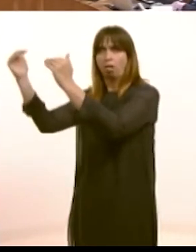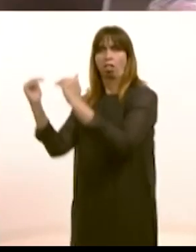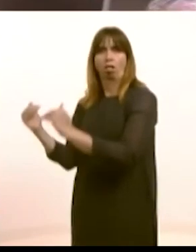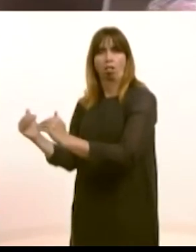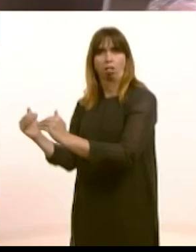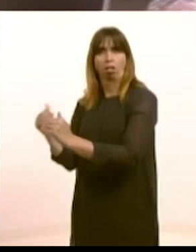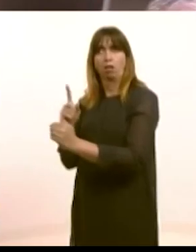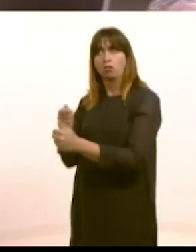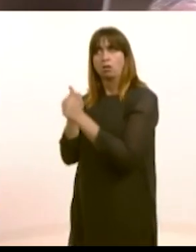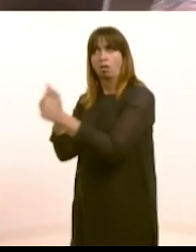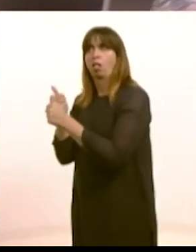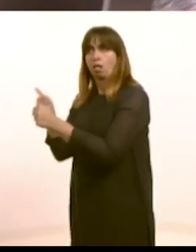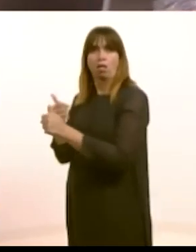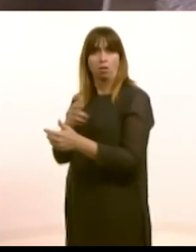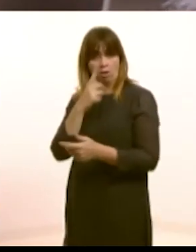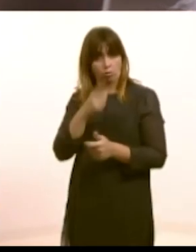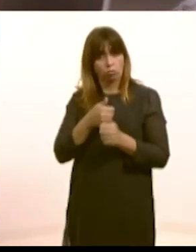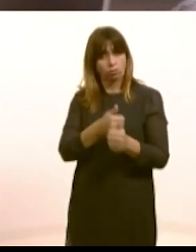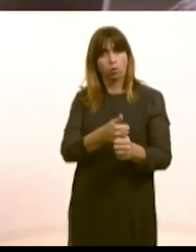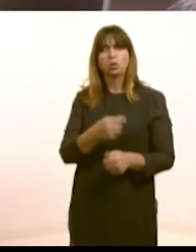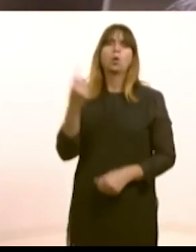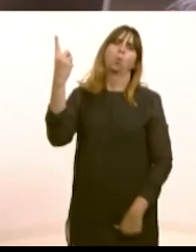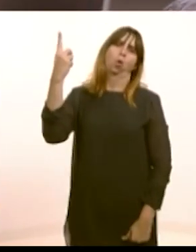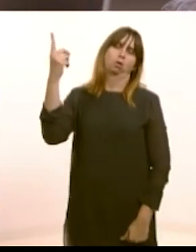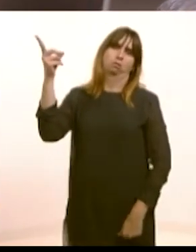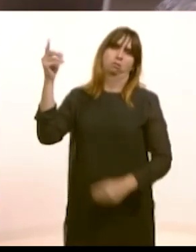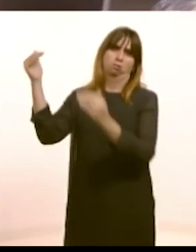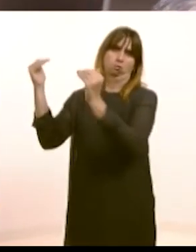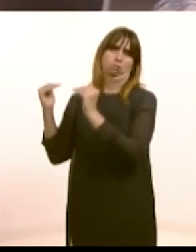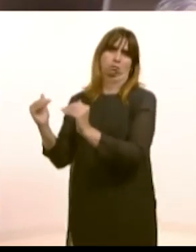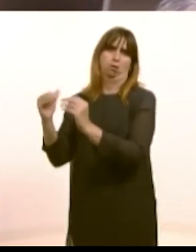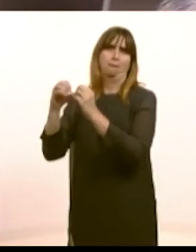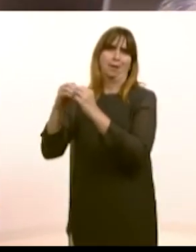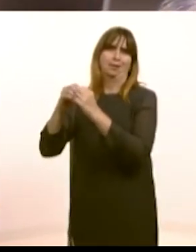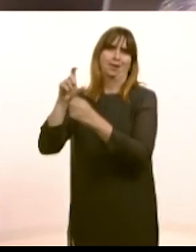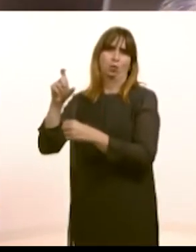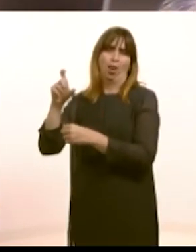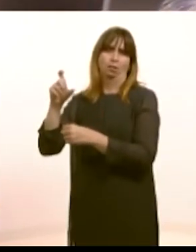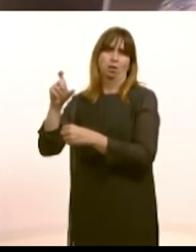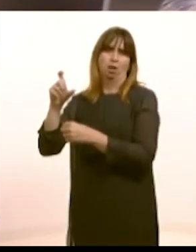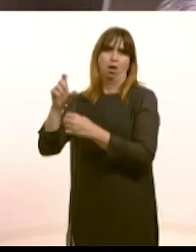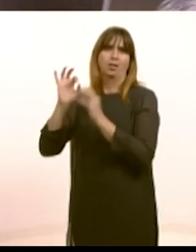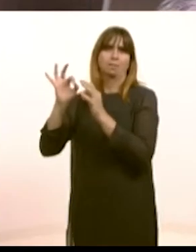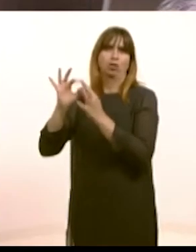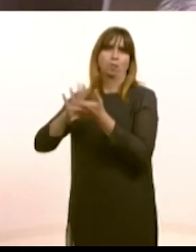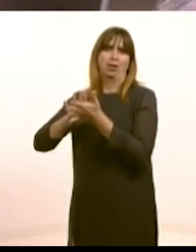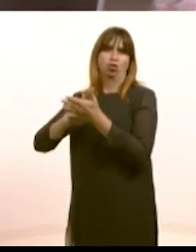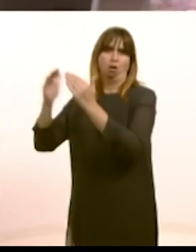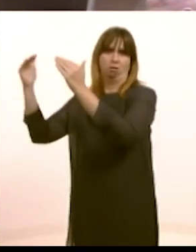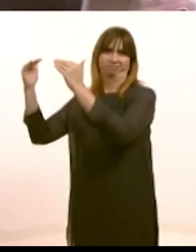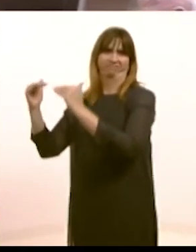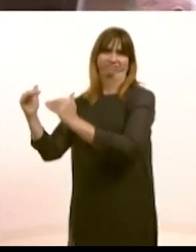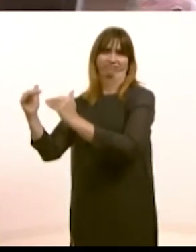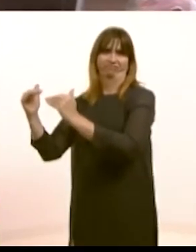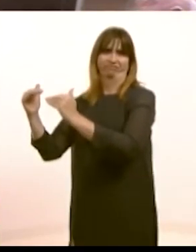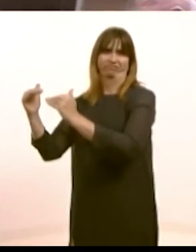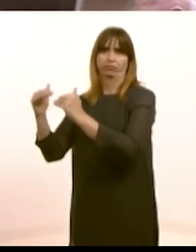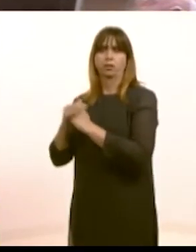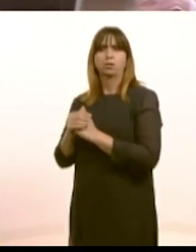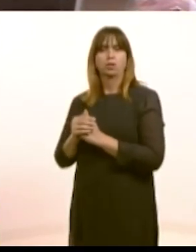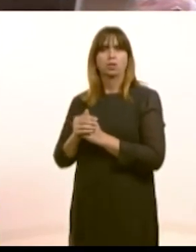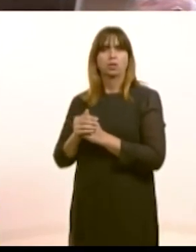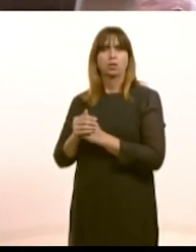Well, only one health board is under special measures, namely Betsy Cadwallader. We are most confident